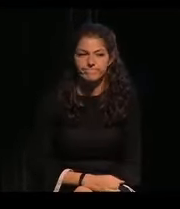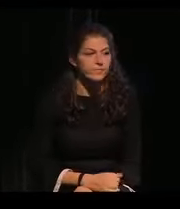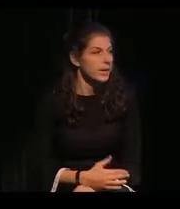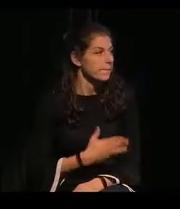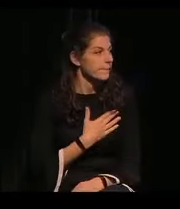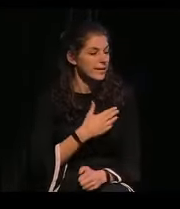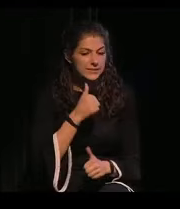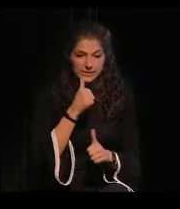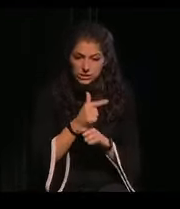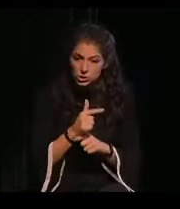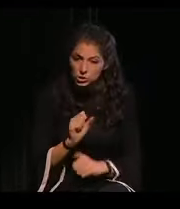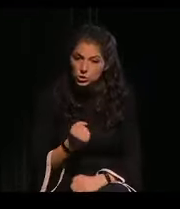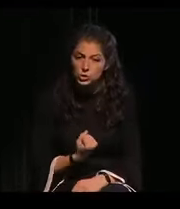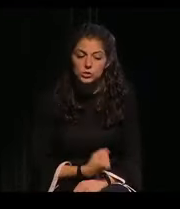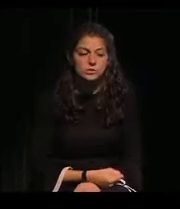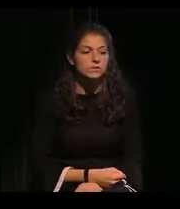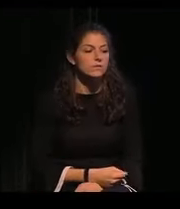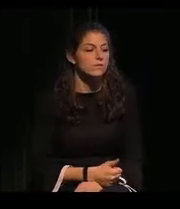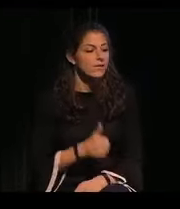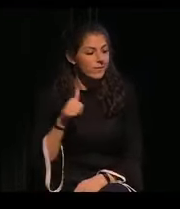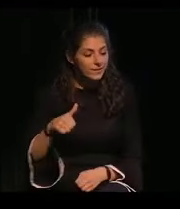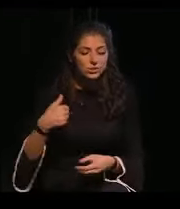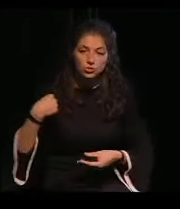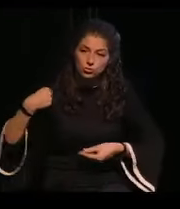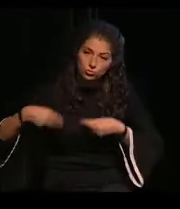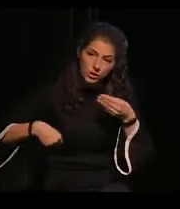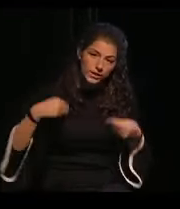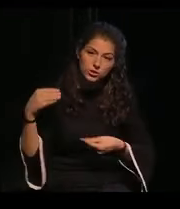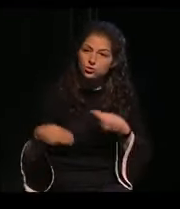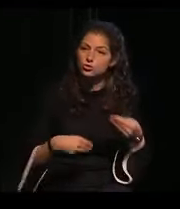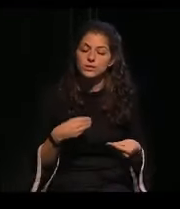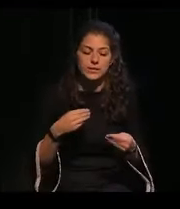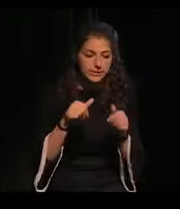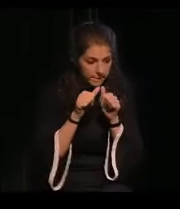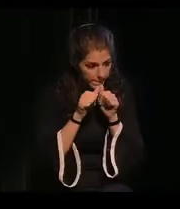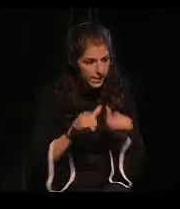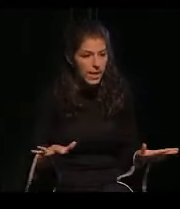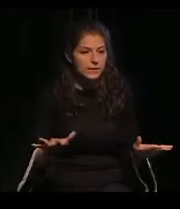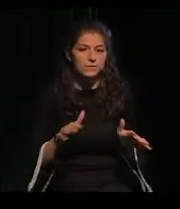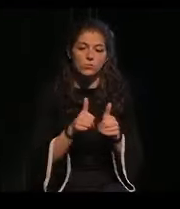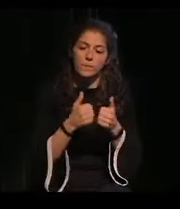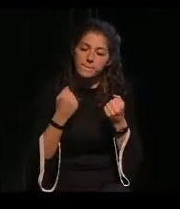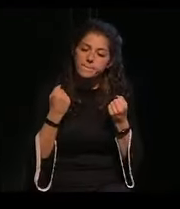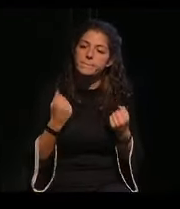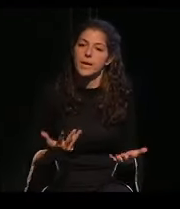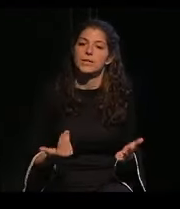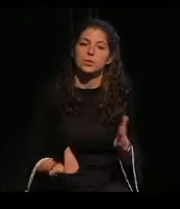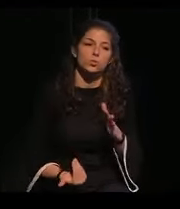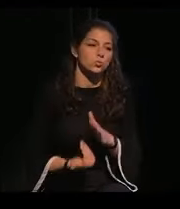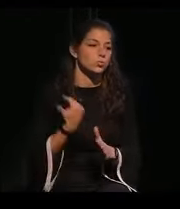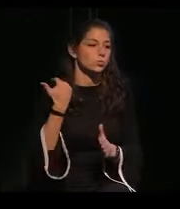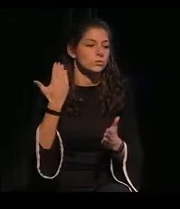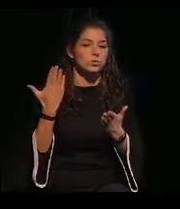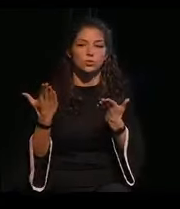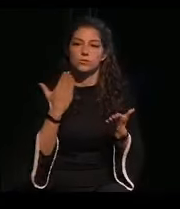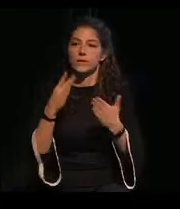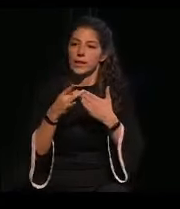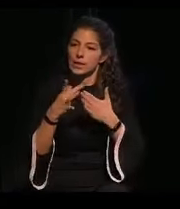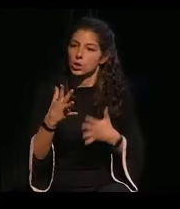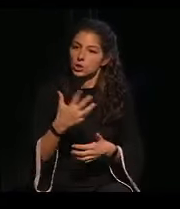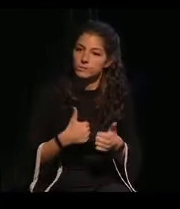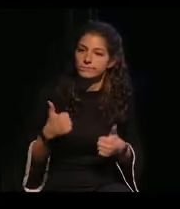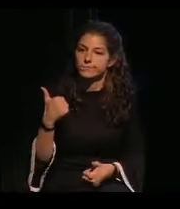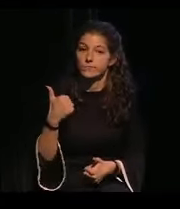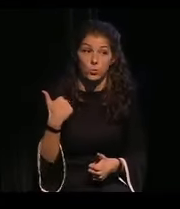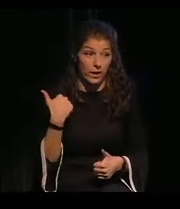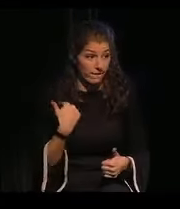My sisters, this generation is blessed with many new servant leaders. And we